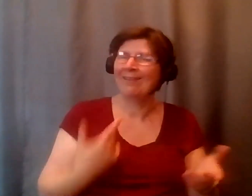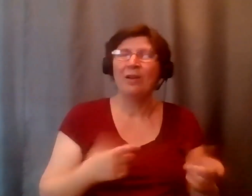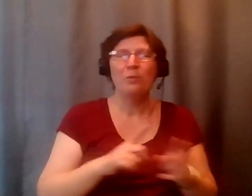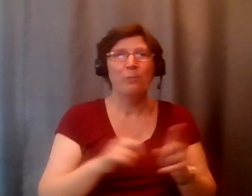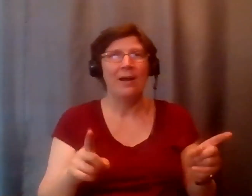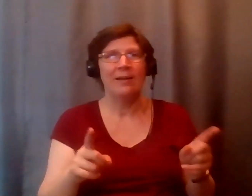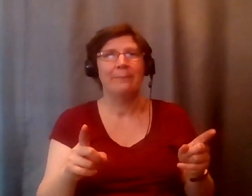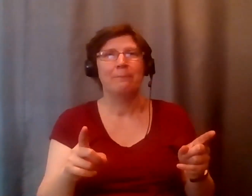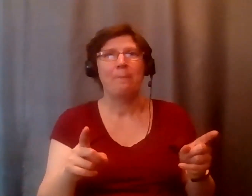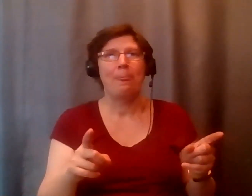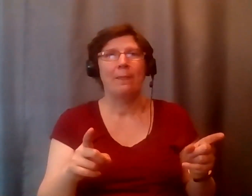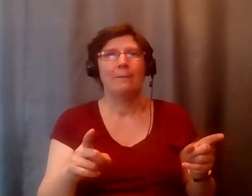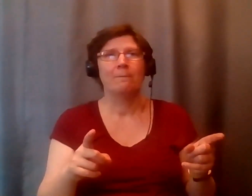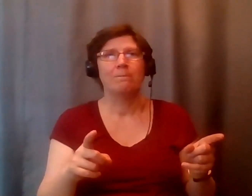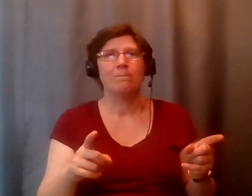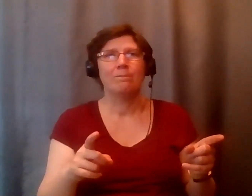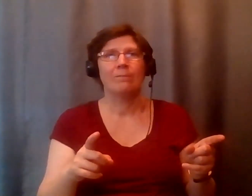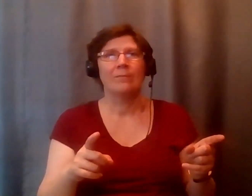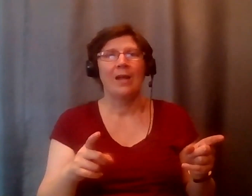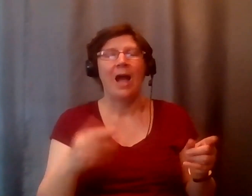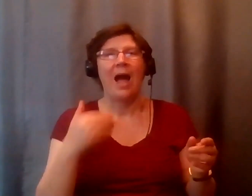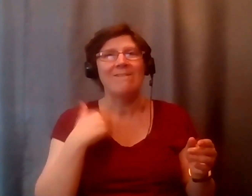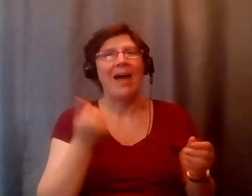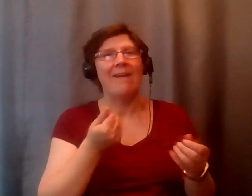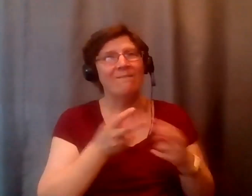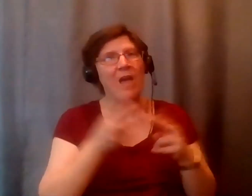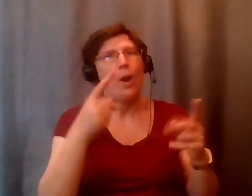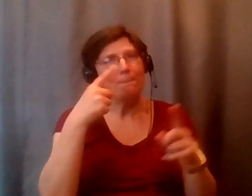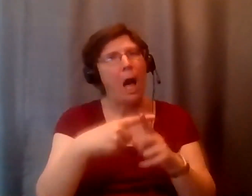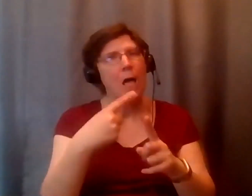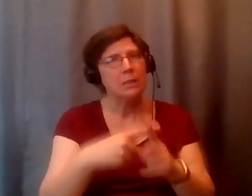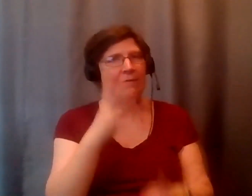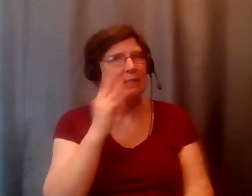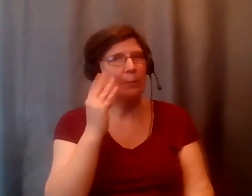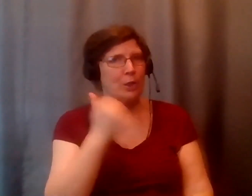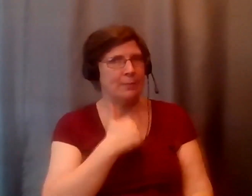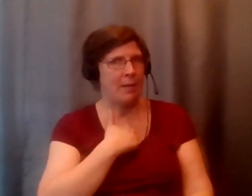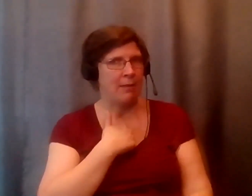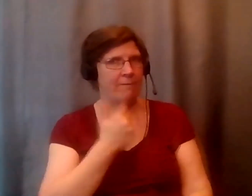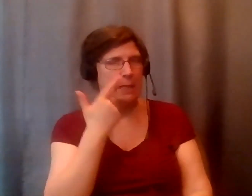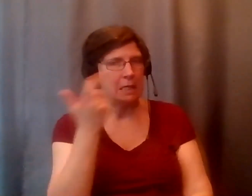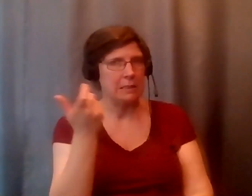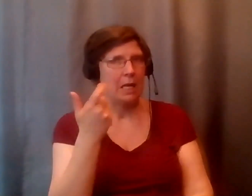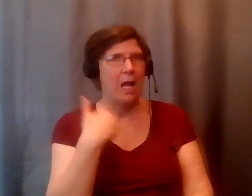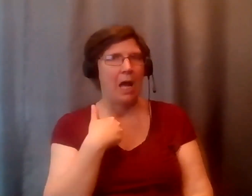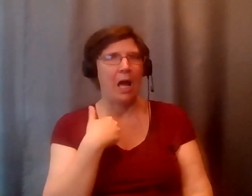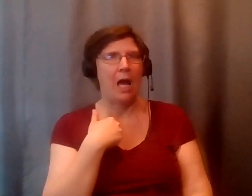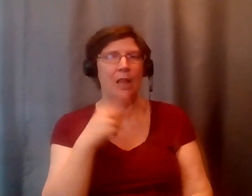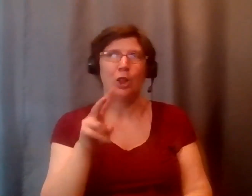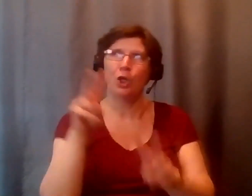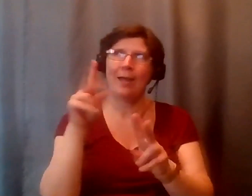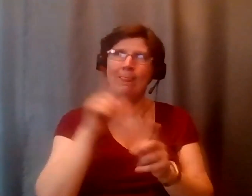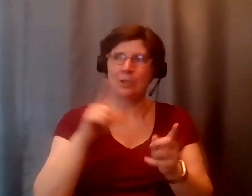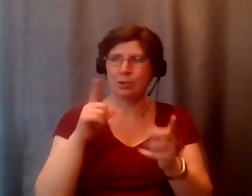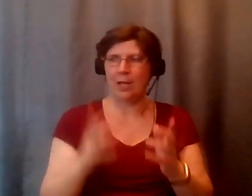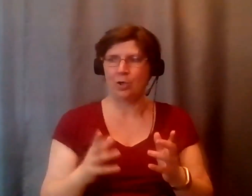no, I've had a very positive experience because I treat legislators just like